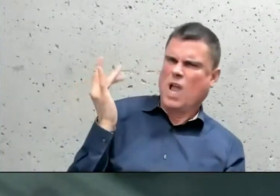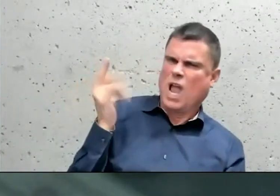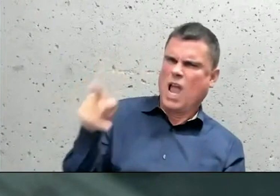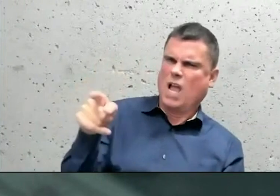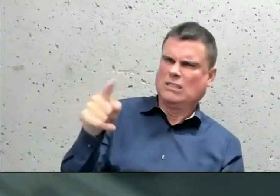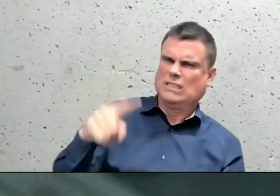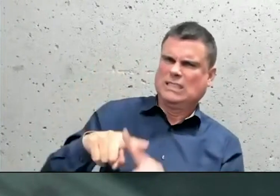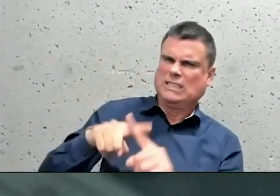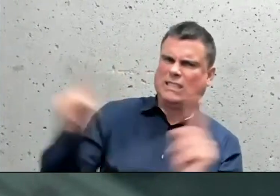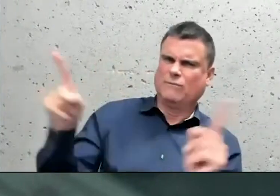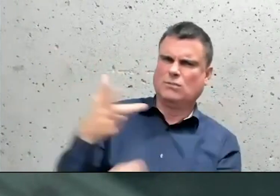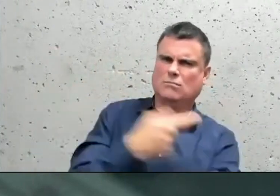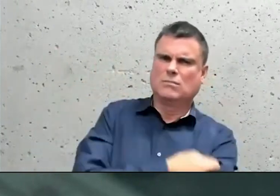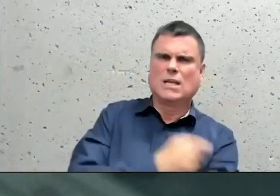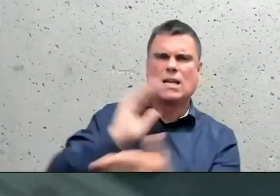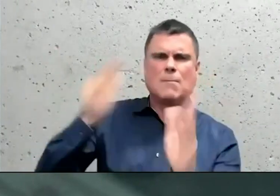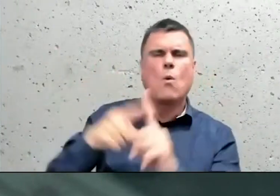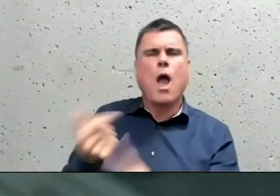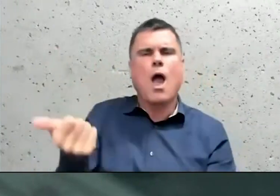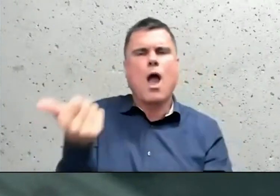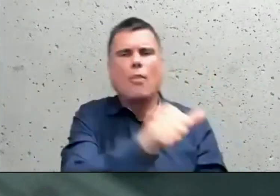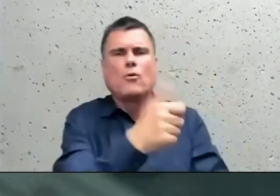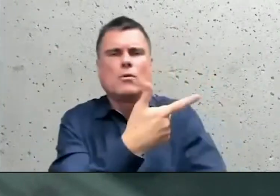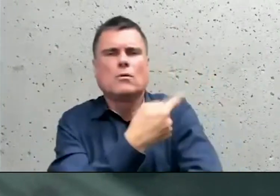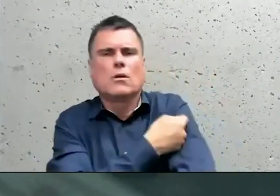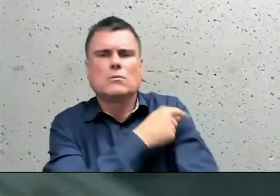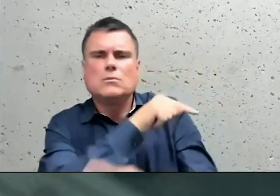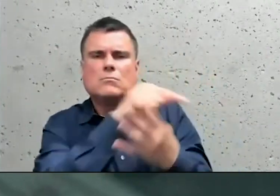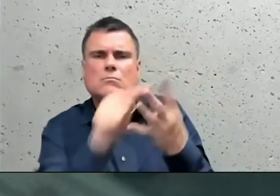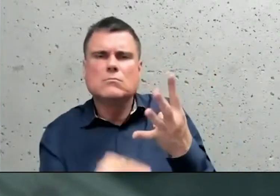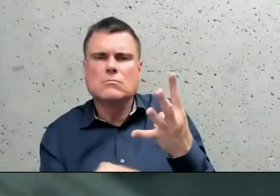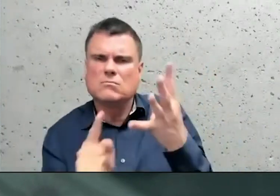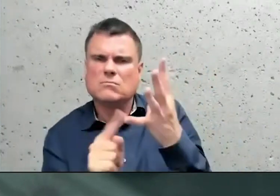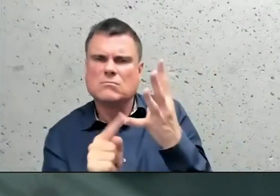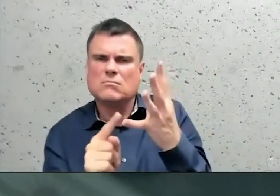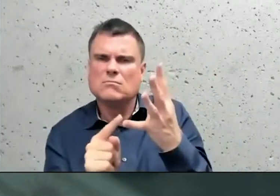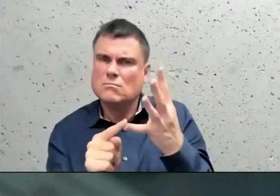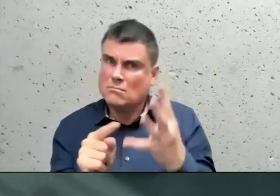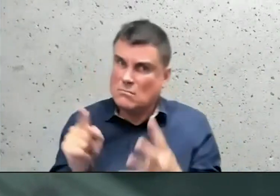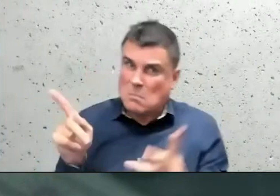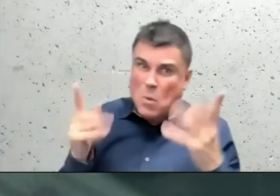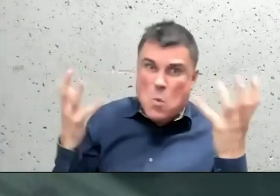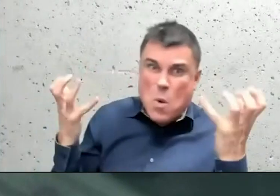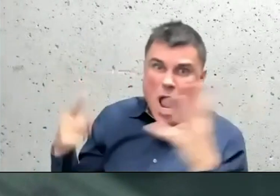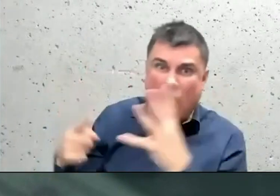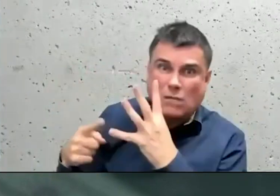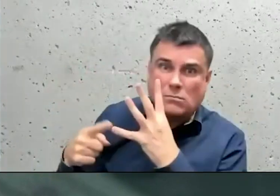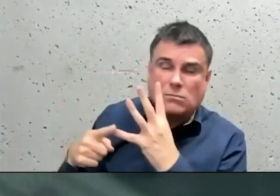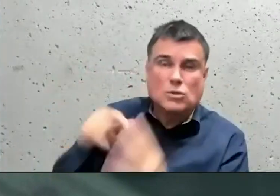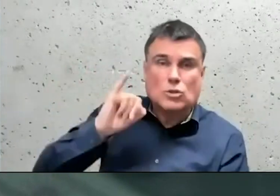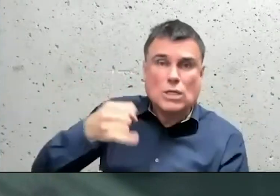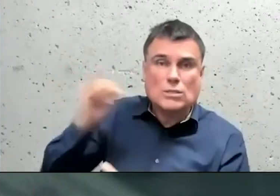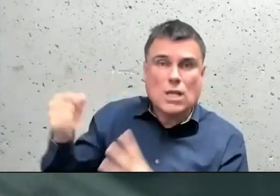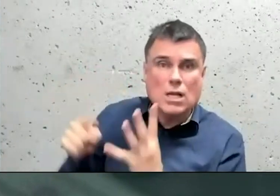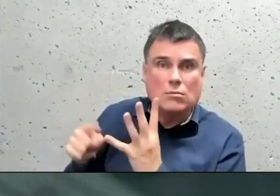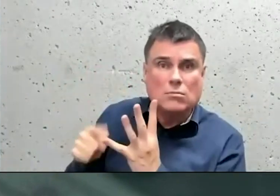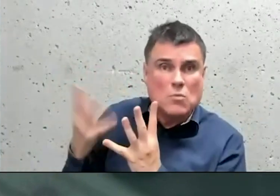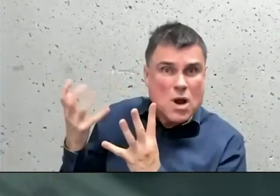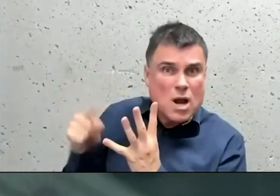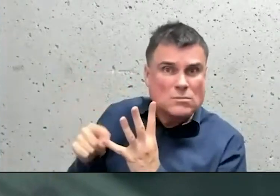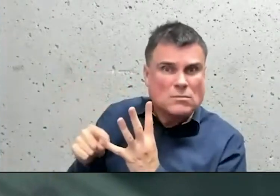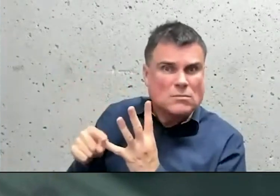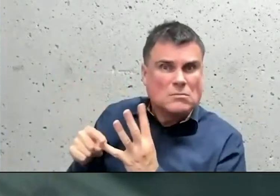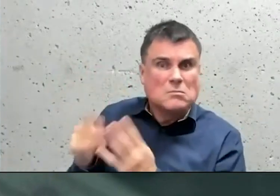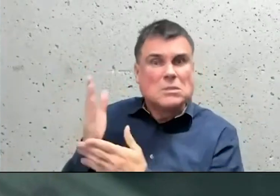so far in British Columbia? And you said you've heard from people who want it. Can you expand on that? Are there people in the healthcare system that will only get vaccinated with